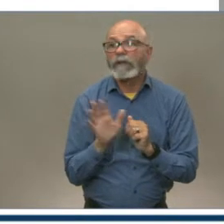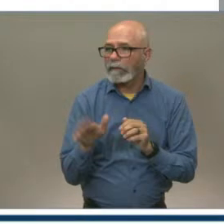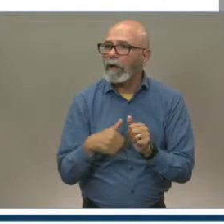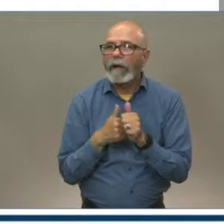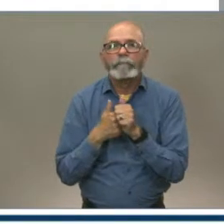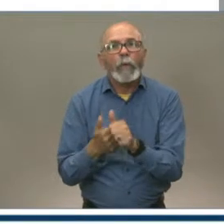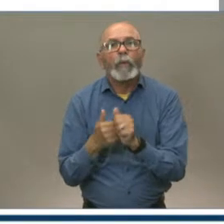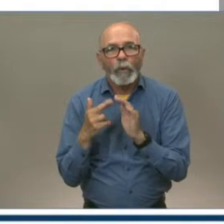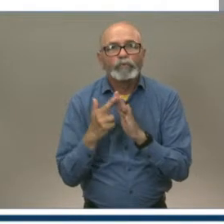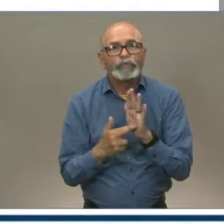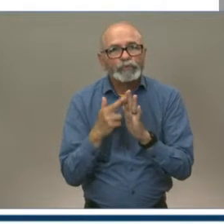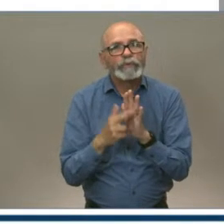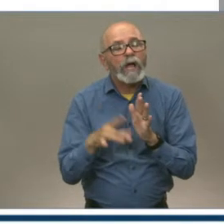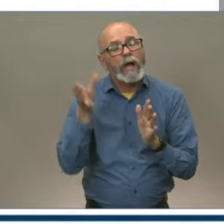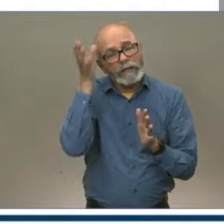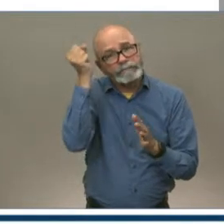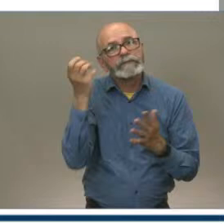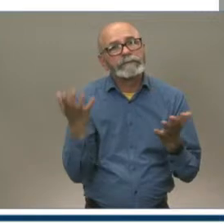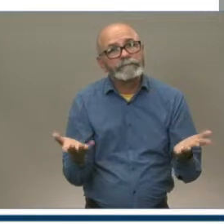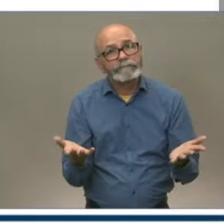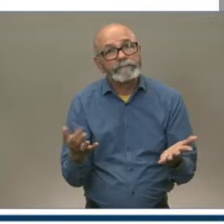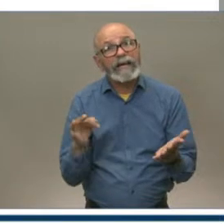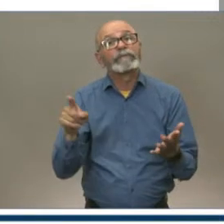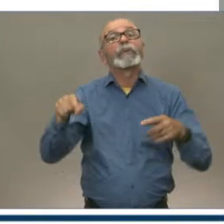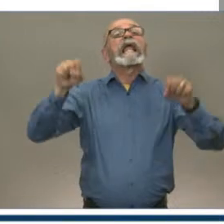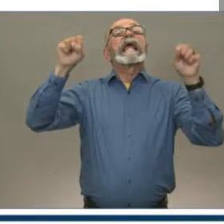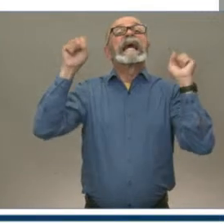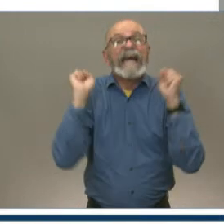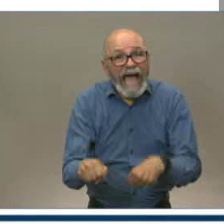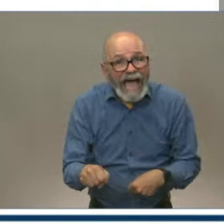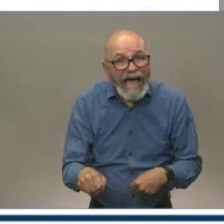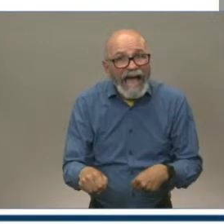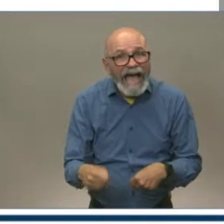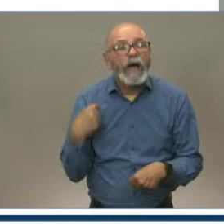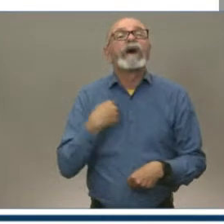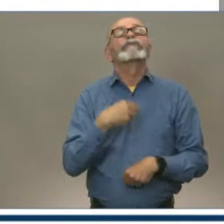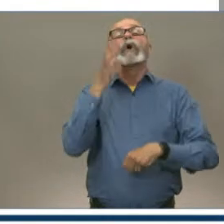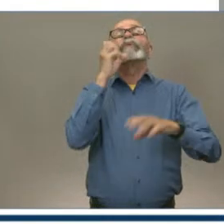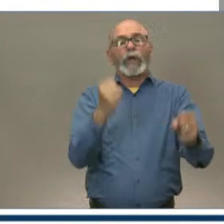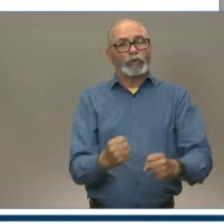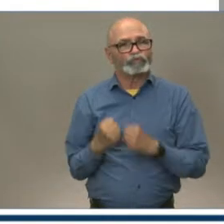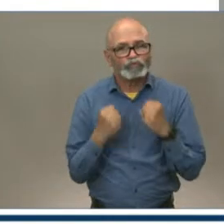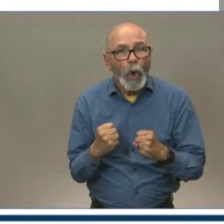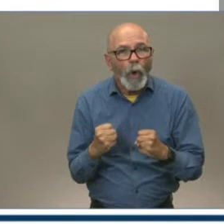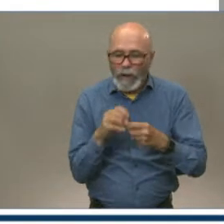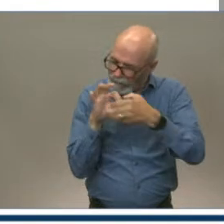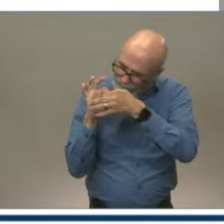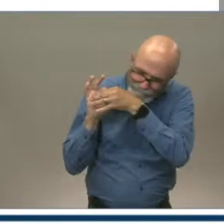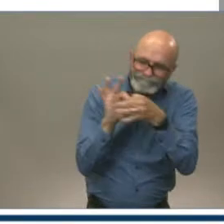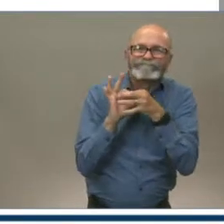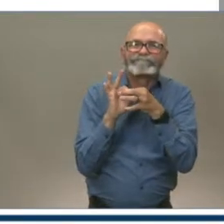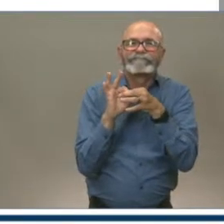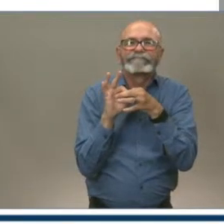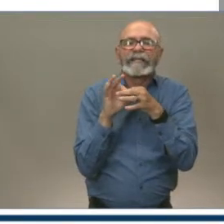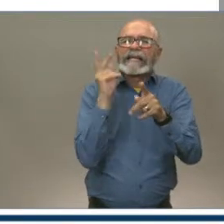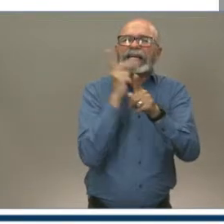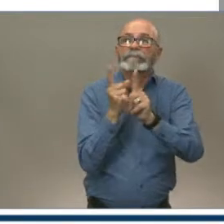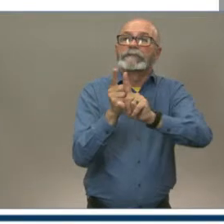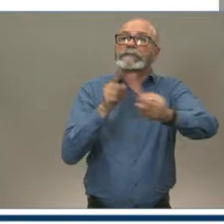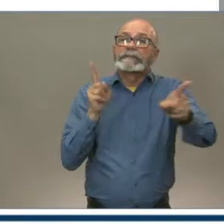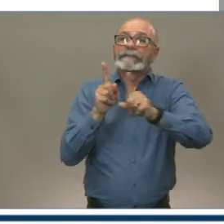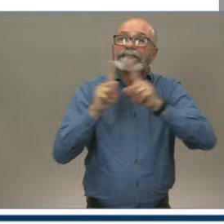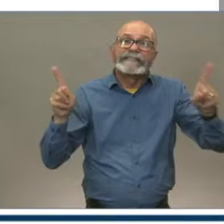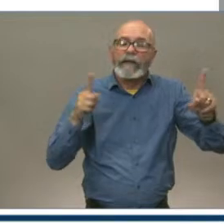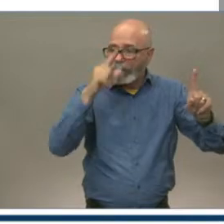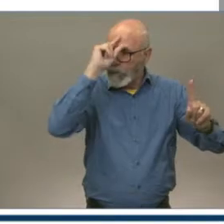our communities. And if we can do that, we can stay strong and stick together by staying apart for a little while longer.